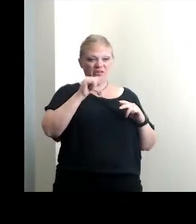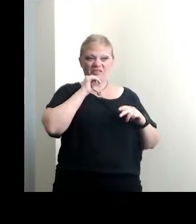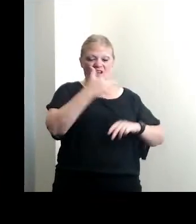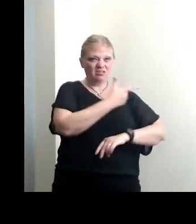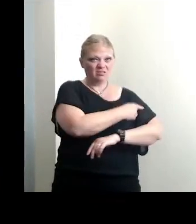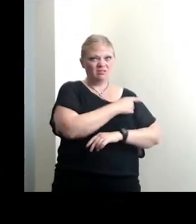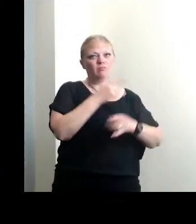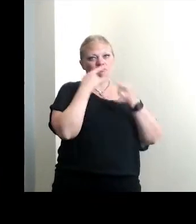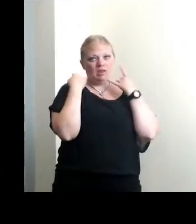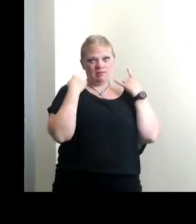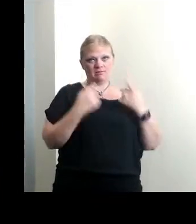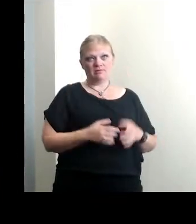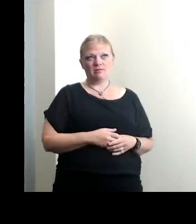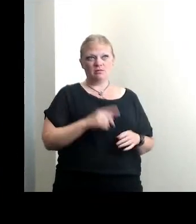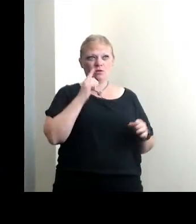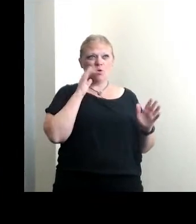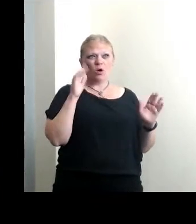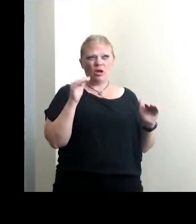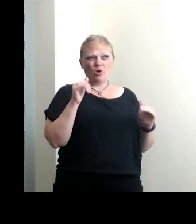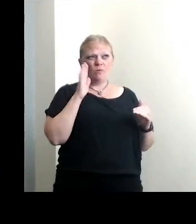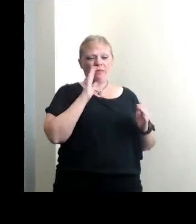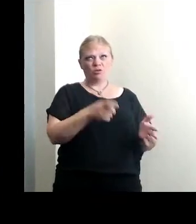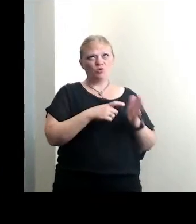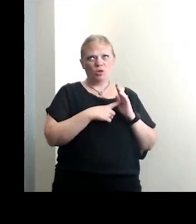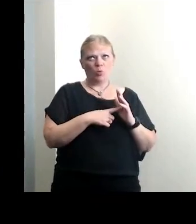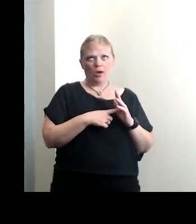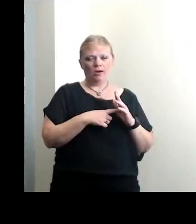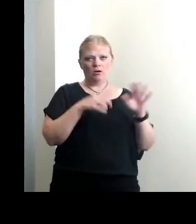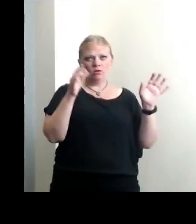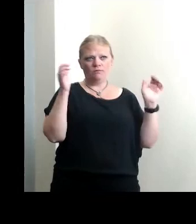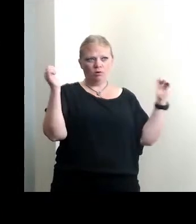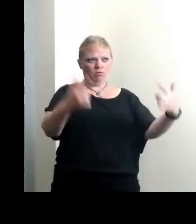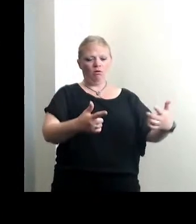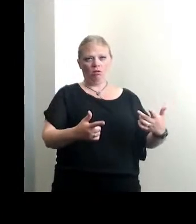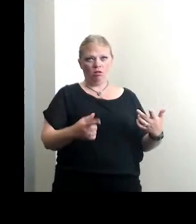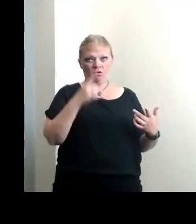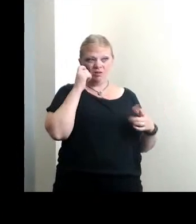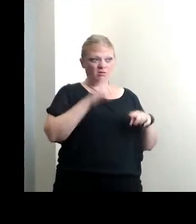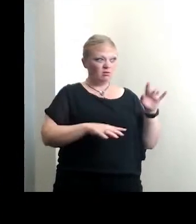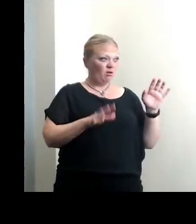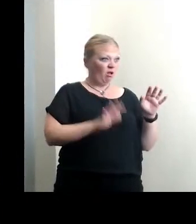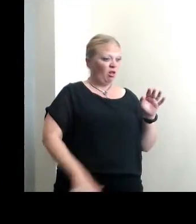wear masks. I would hope that they would just require it in all, is what you're seeing across the country.